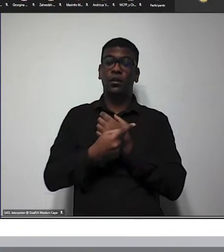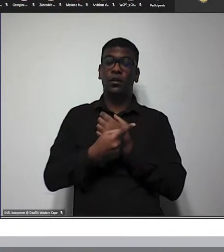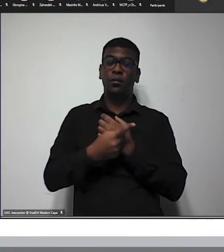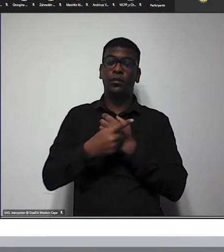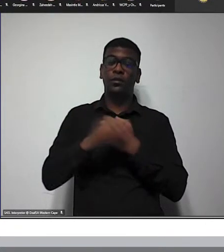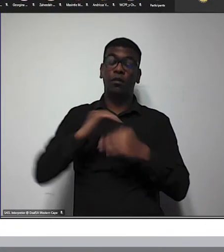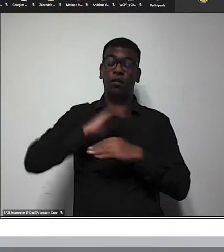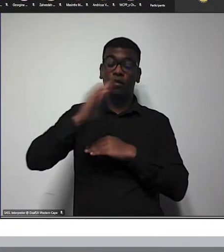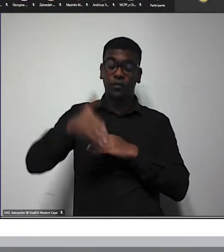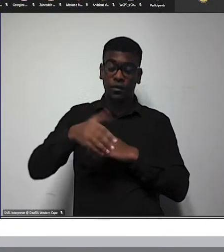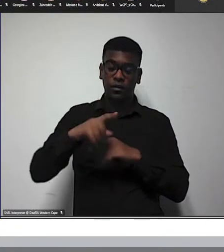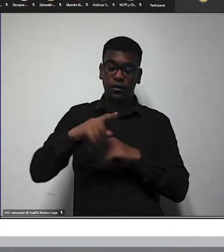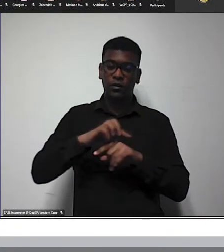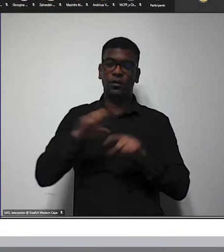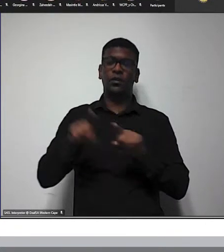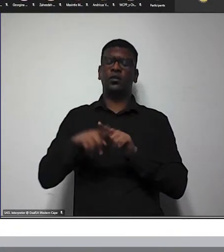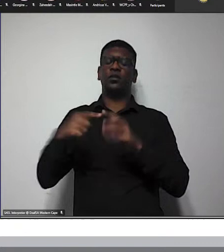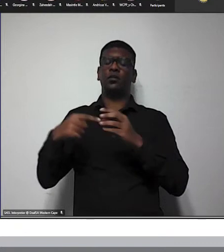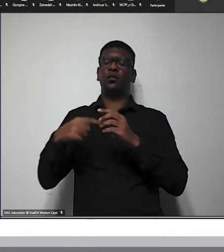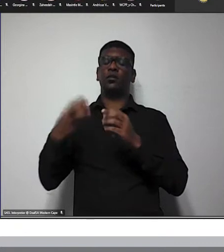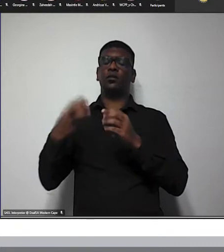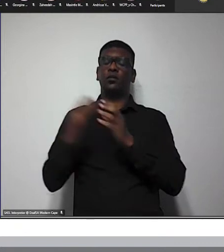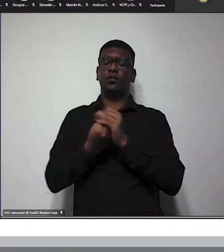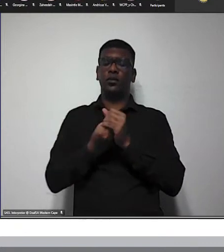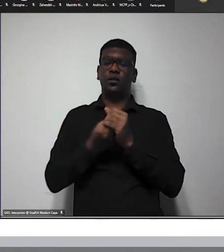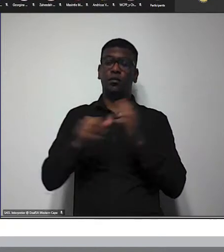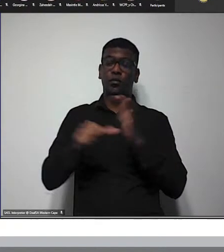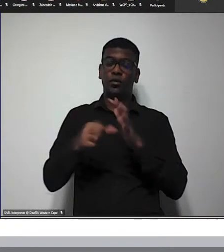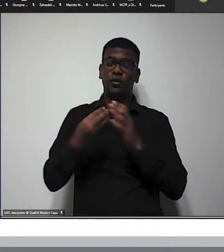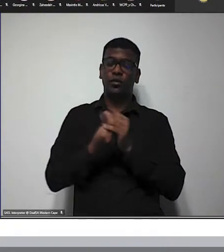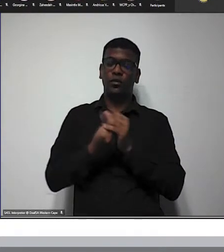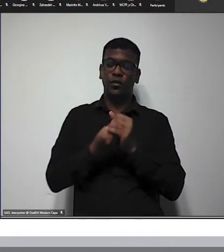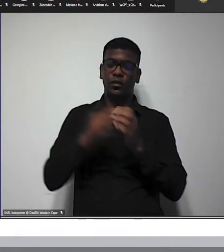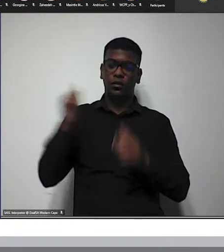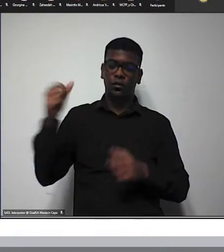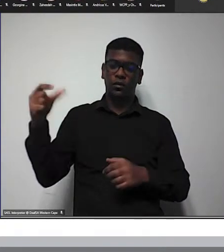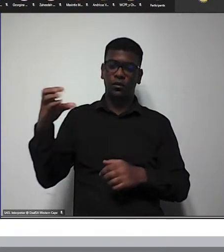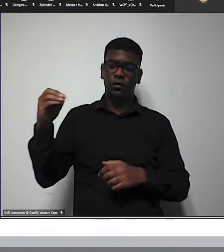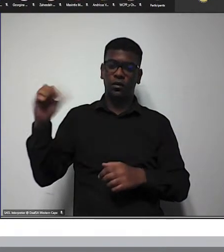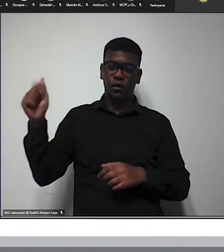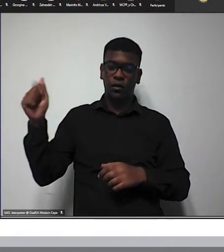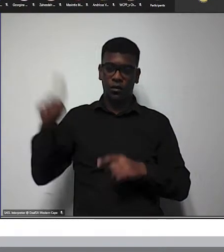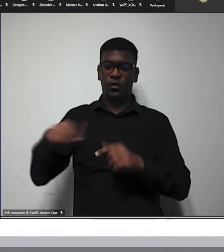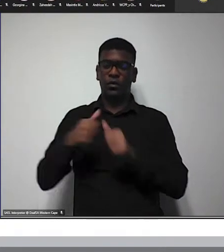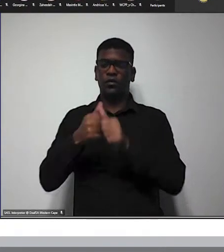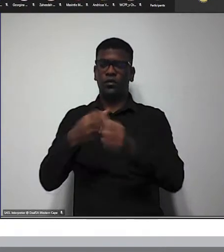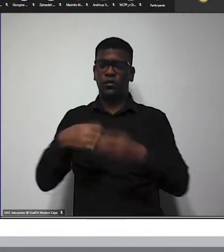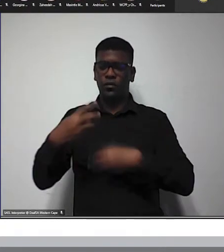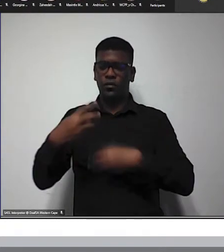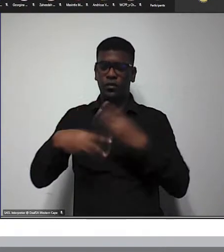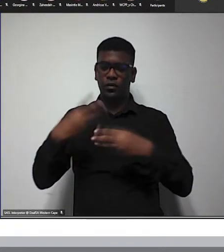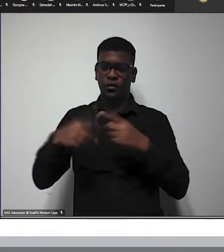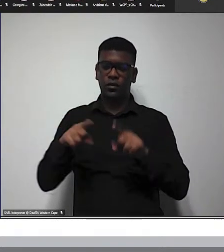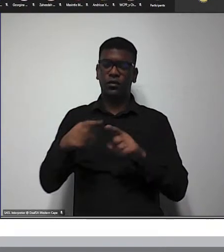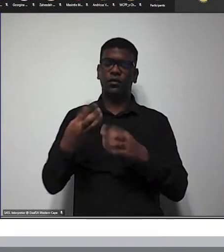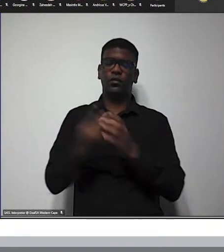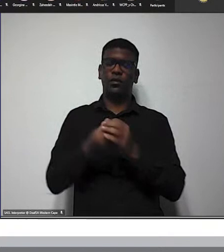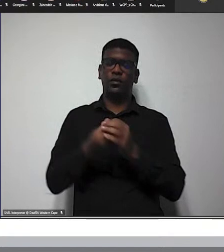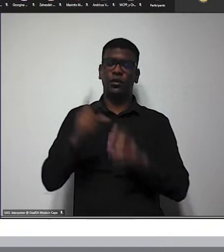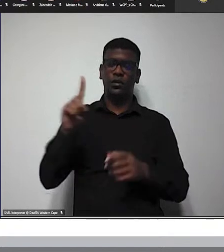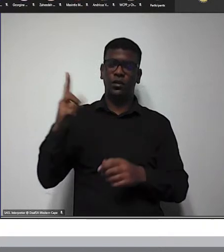regards to AGOA, and we'll continue with the work. And we definitely engaging, particularly with DTIC. They are